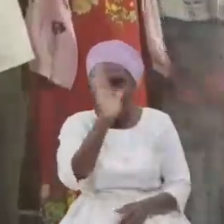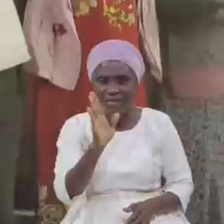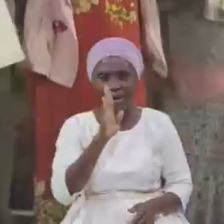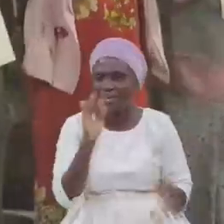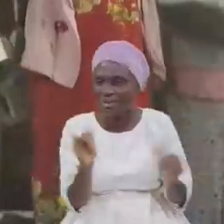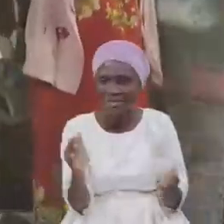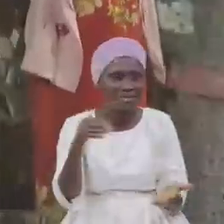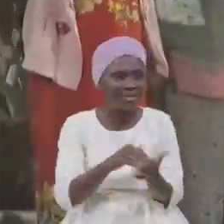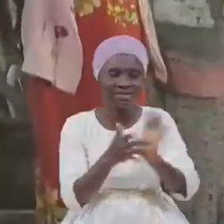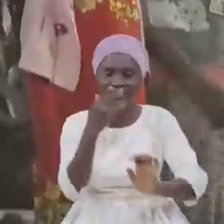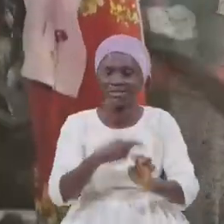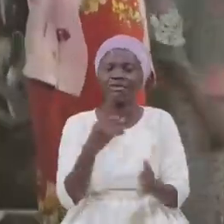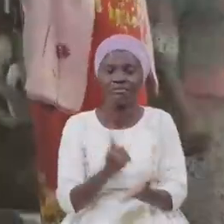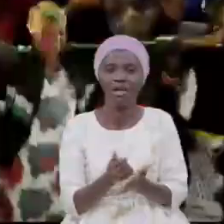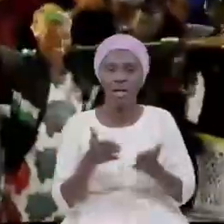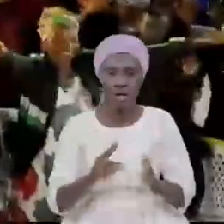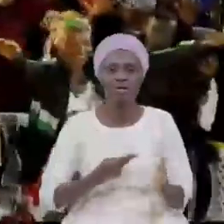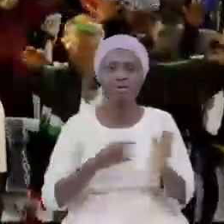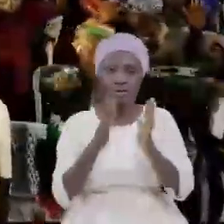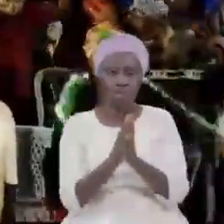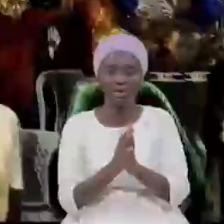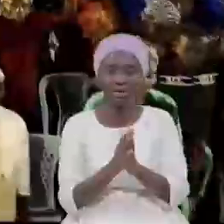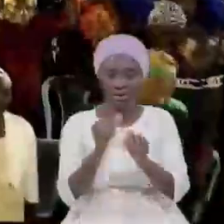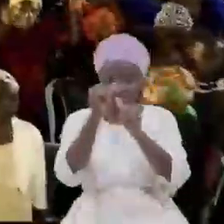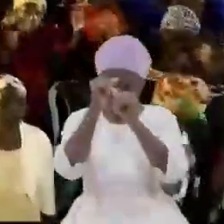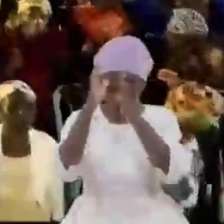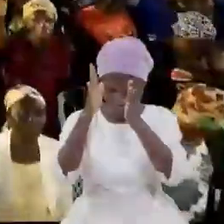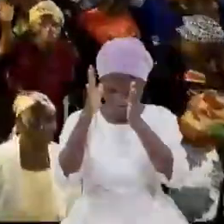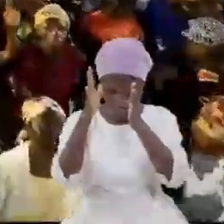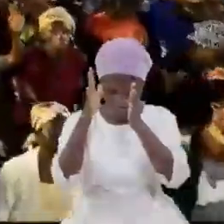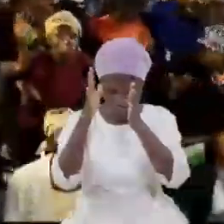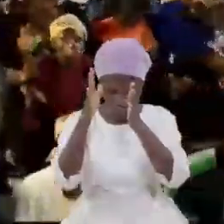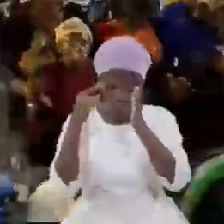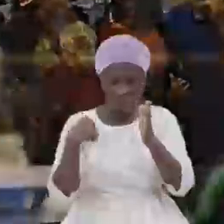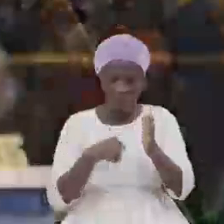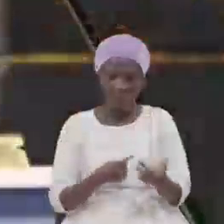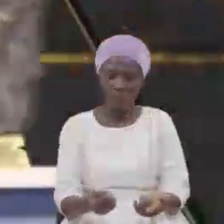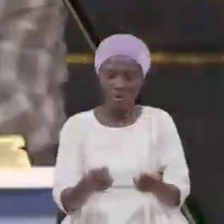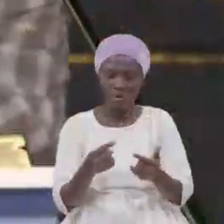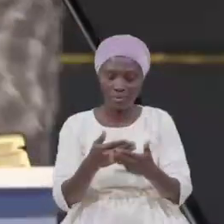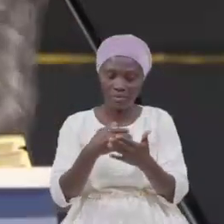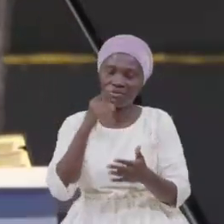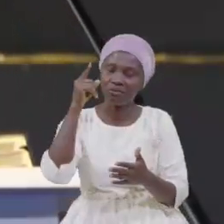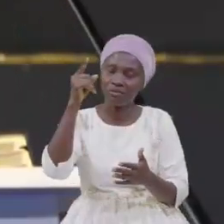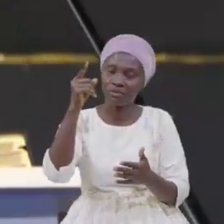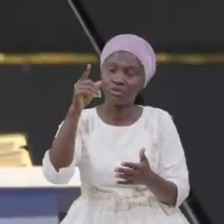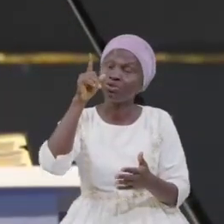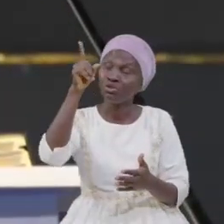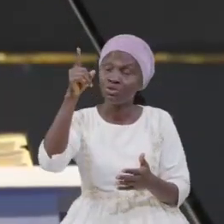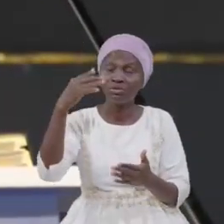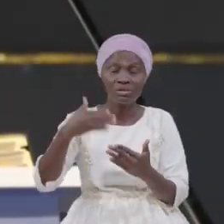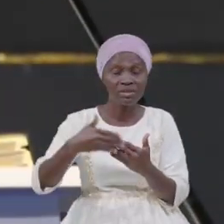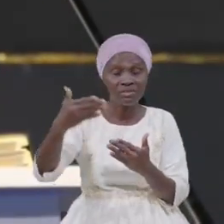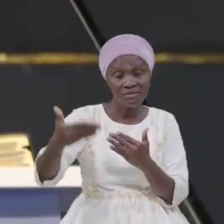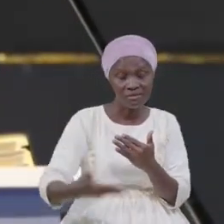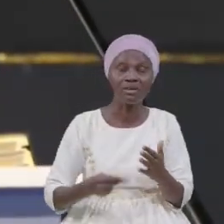Let's have a word of prayer. Father, we come before you. You invited us. You told